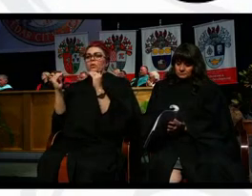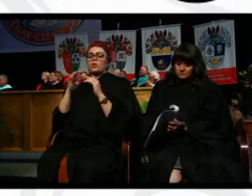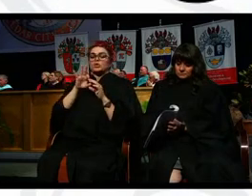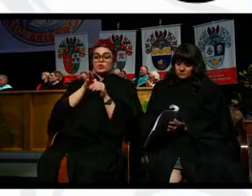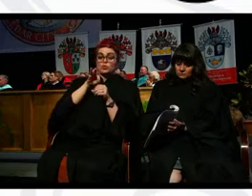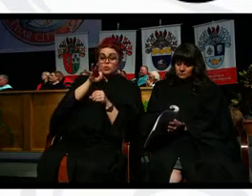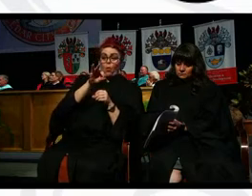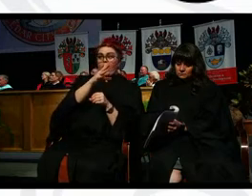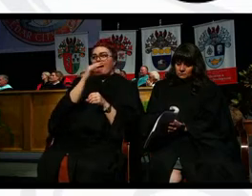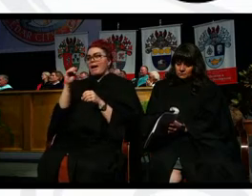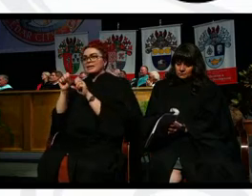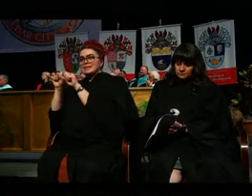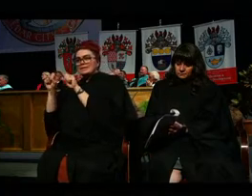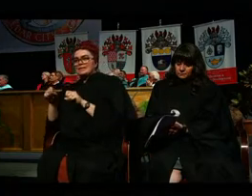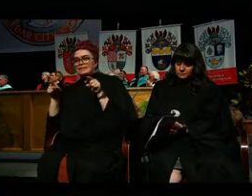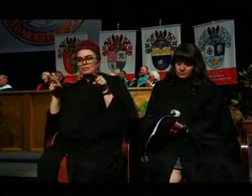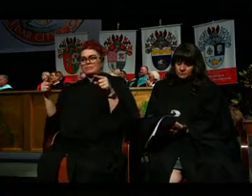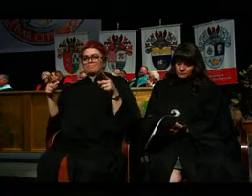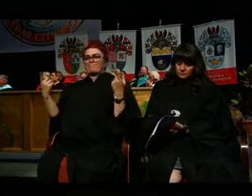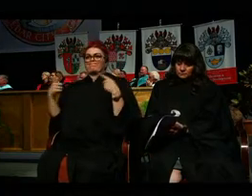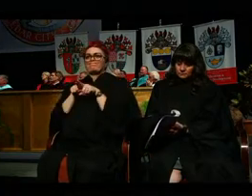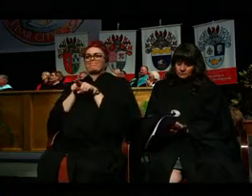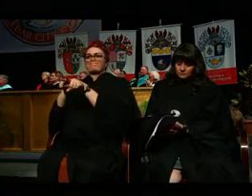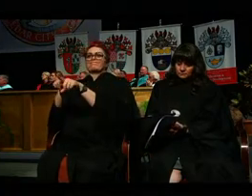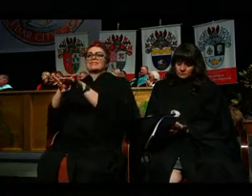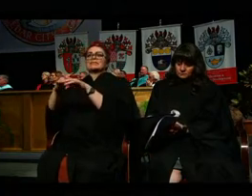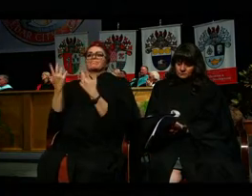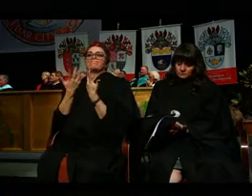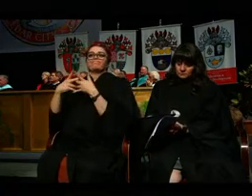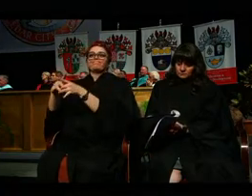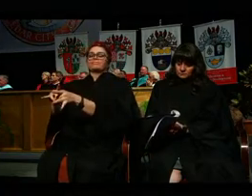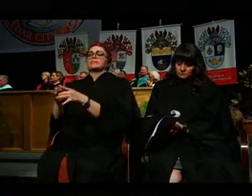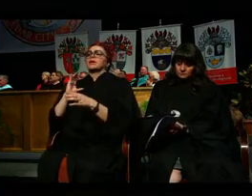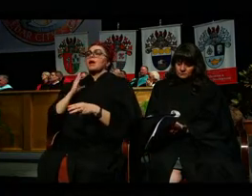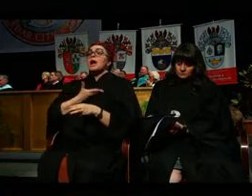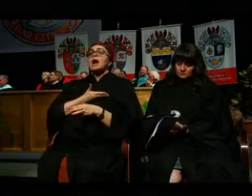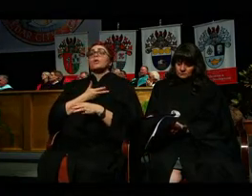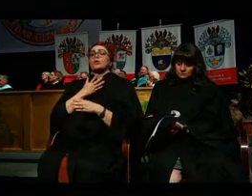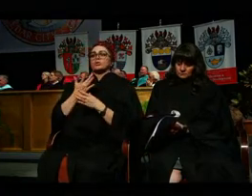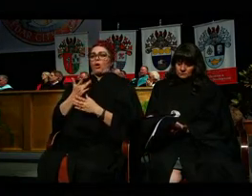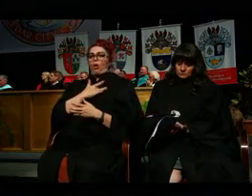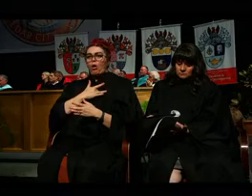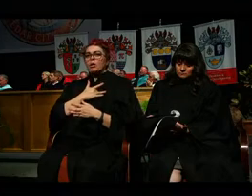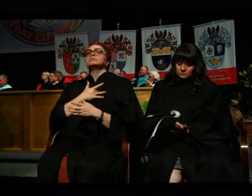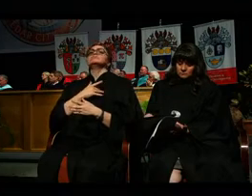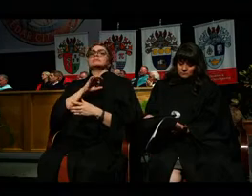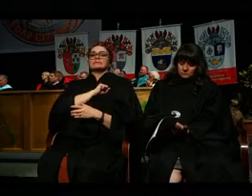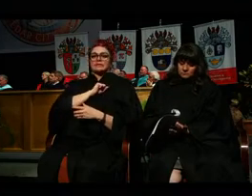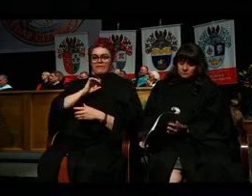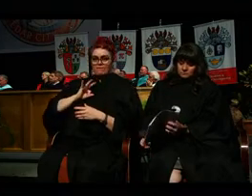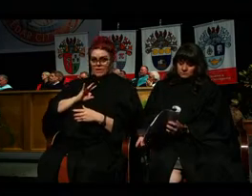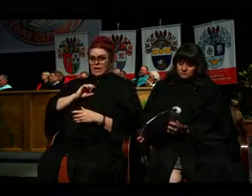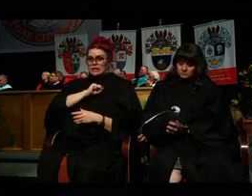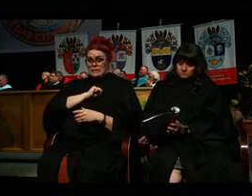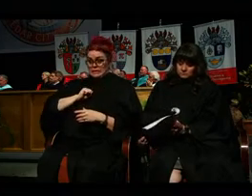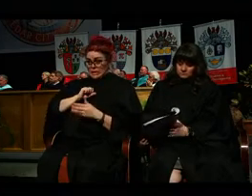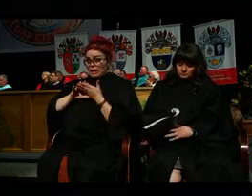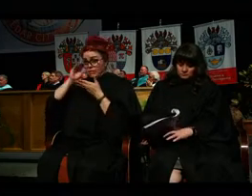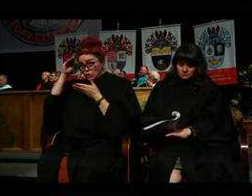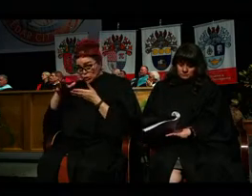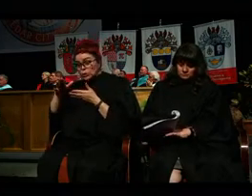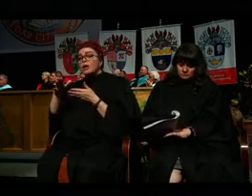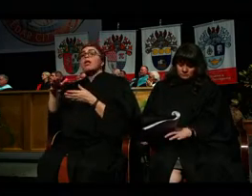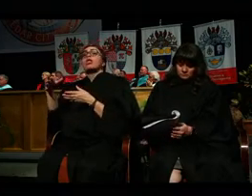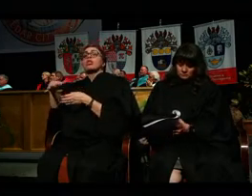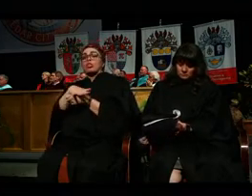SU is our people, our students, faculty, staff, alumni, friends, community, local and state leaders,